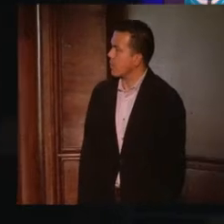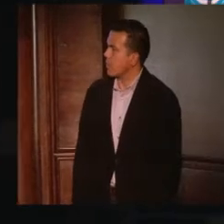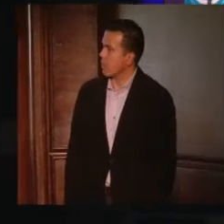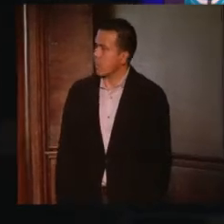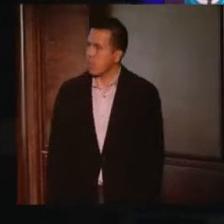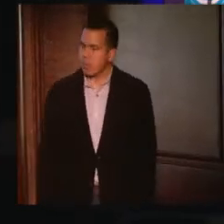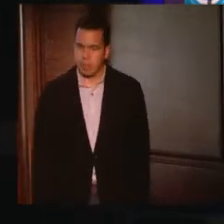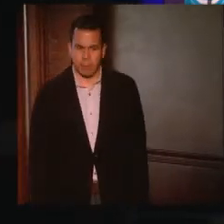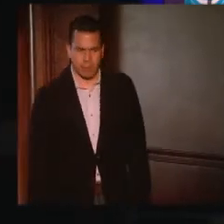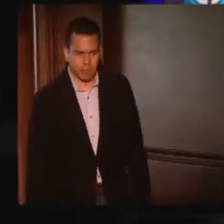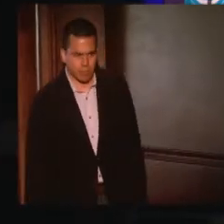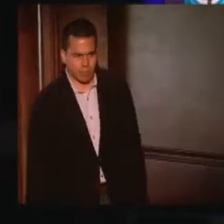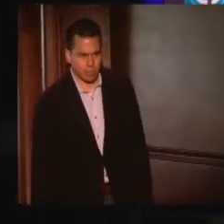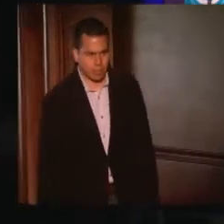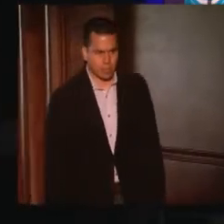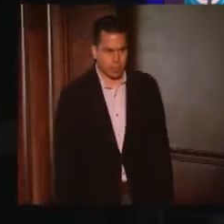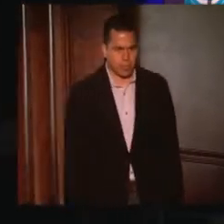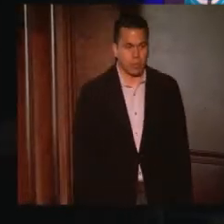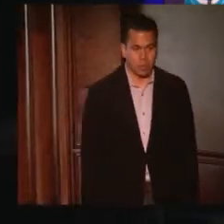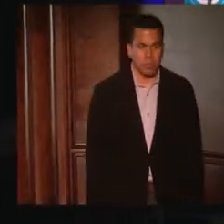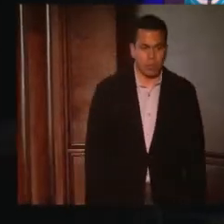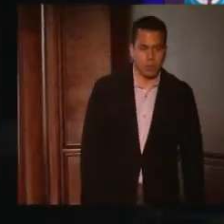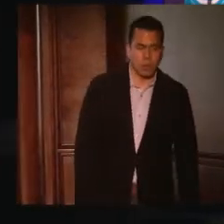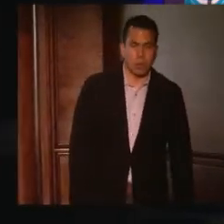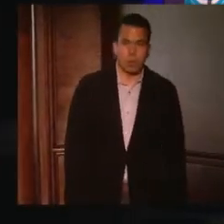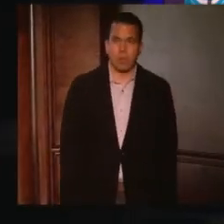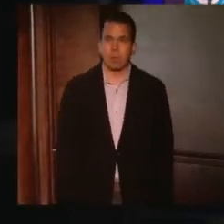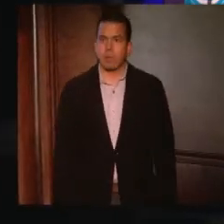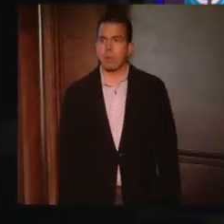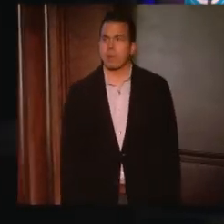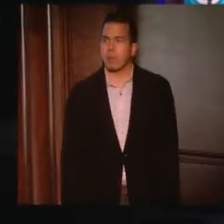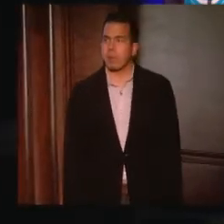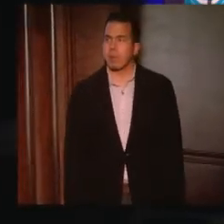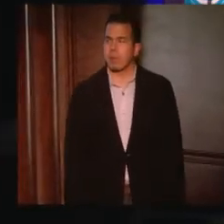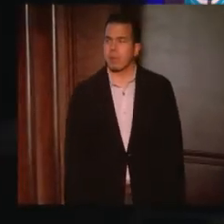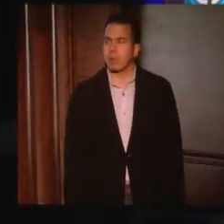project and partnership lead at Consensus.